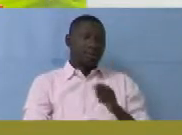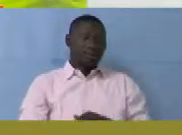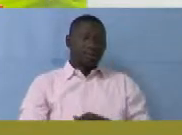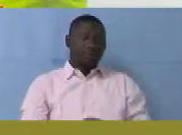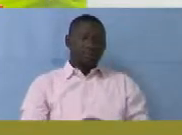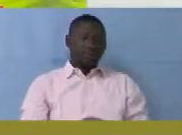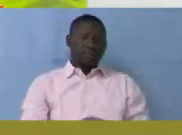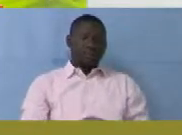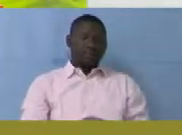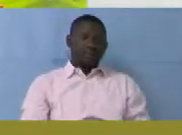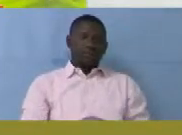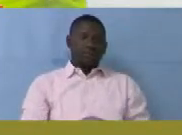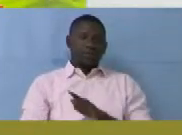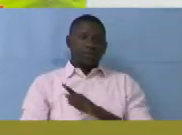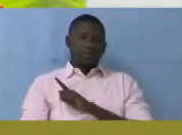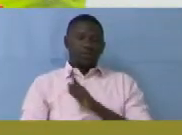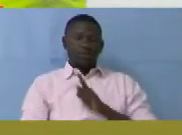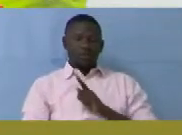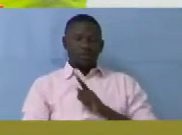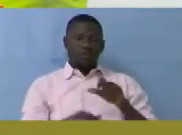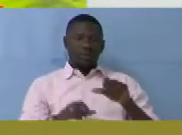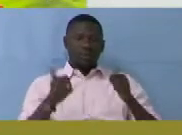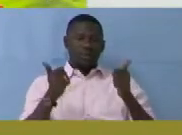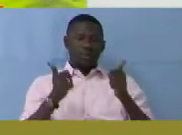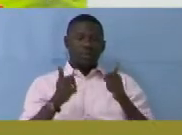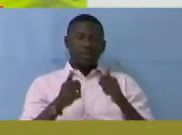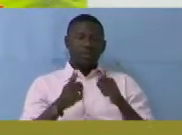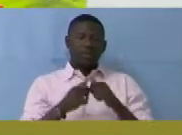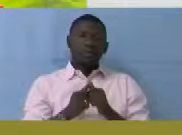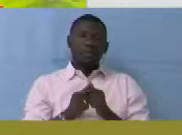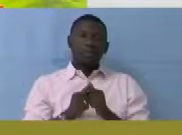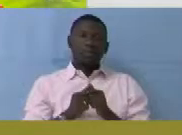We started our conductor tour of the